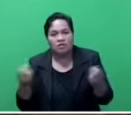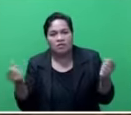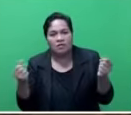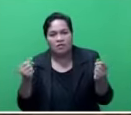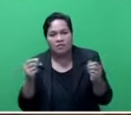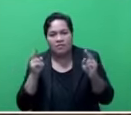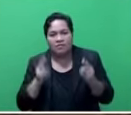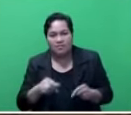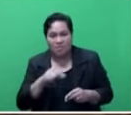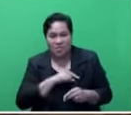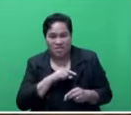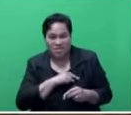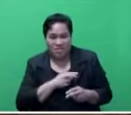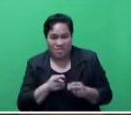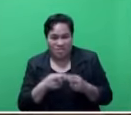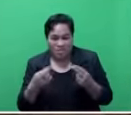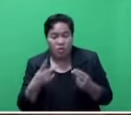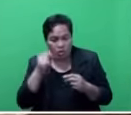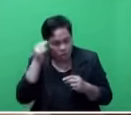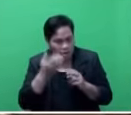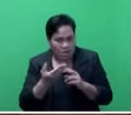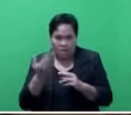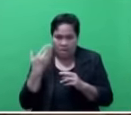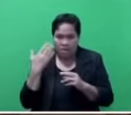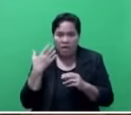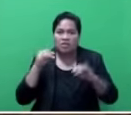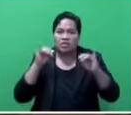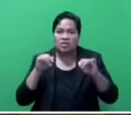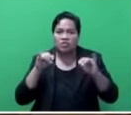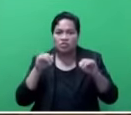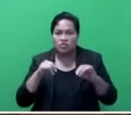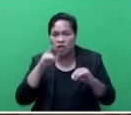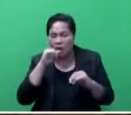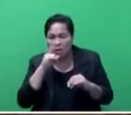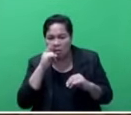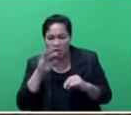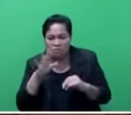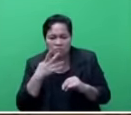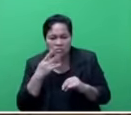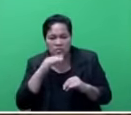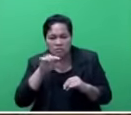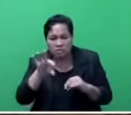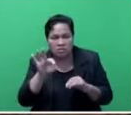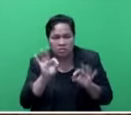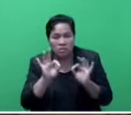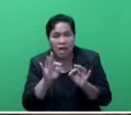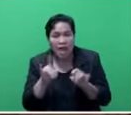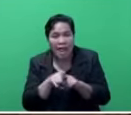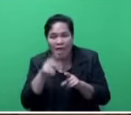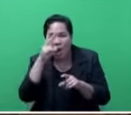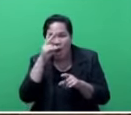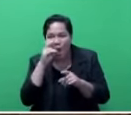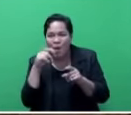this country. We know that in the past, we've always had issues of cronyism in terms of selection. There's always been the old boys